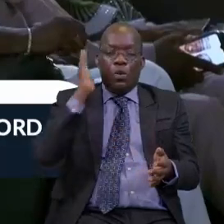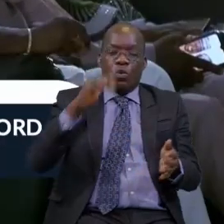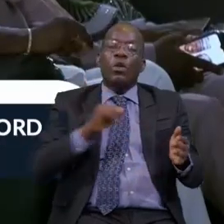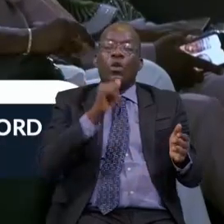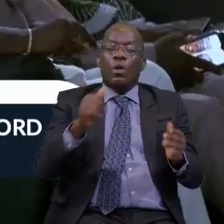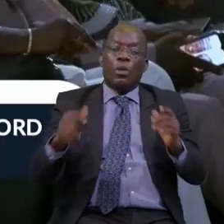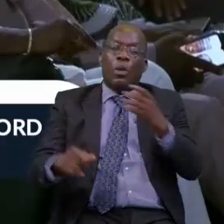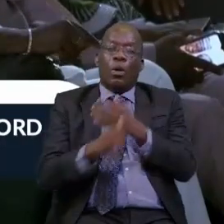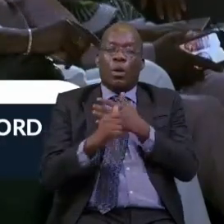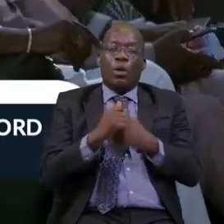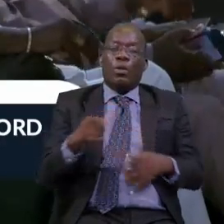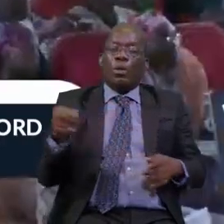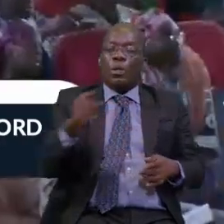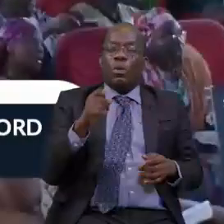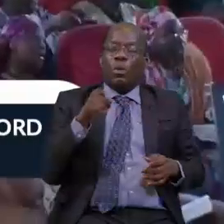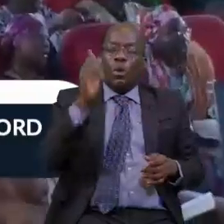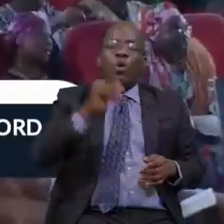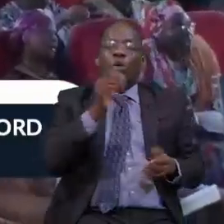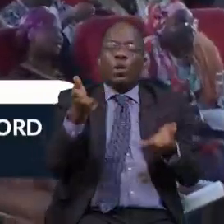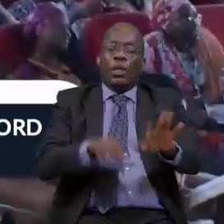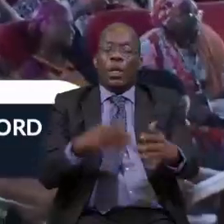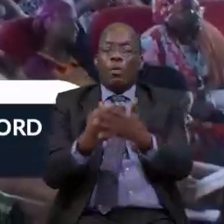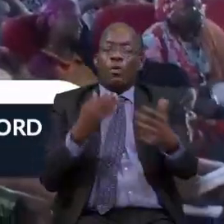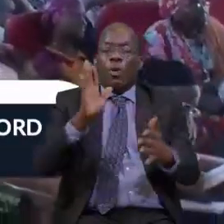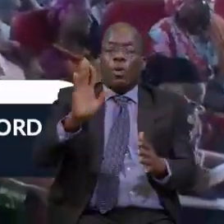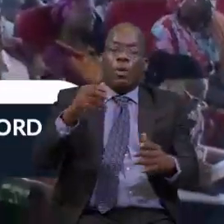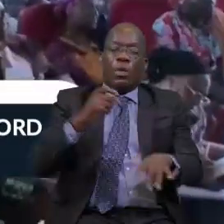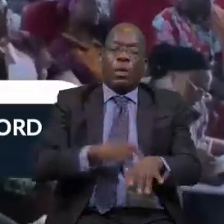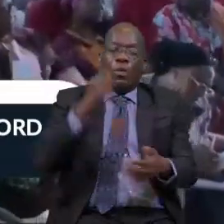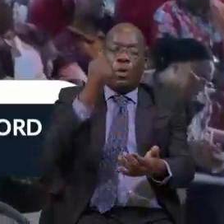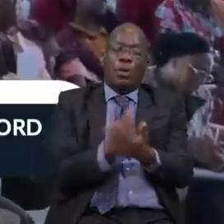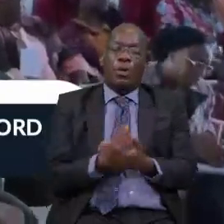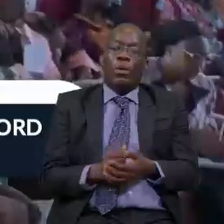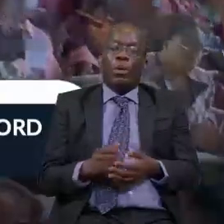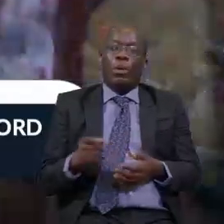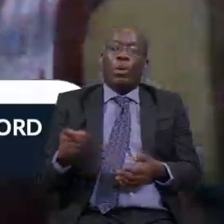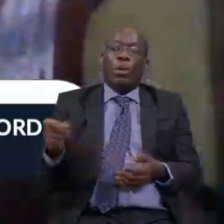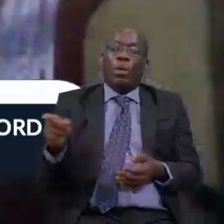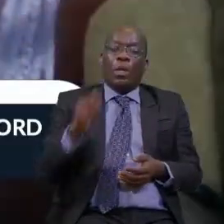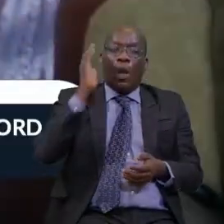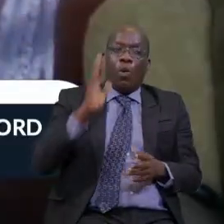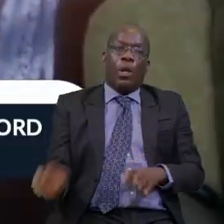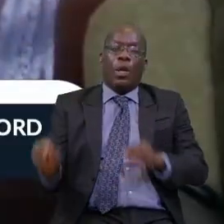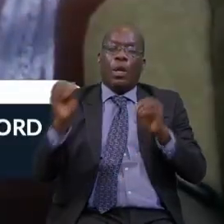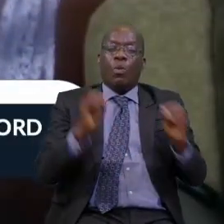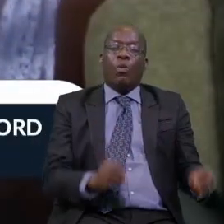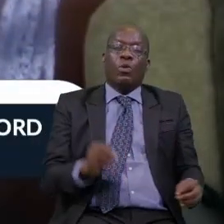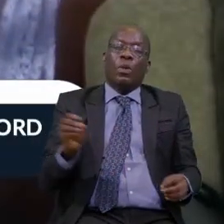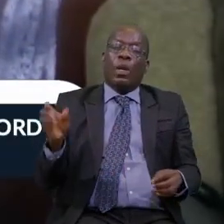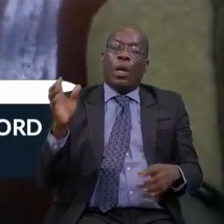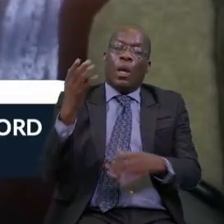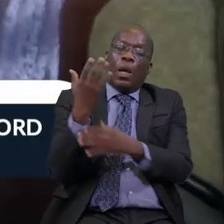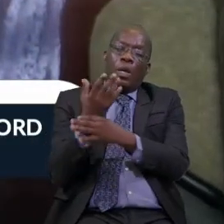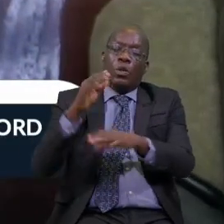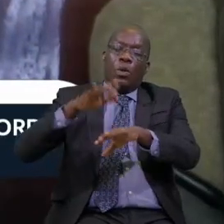Amen. You will not die before your time. Amen. They shall lay hands on the sick, and they